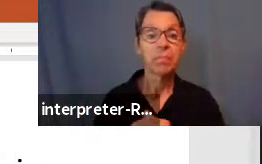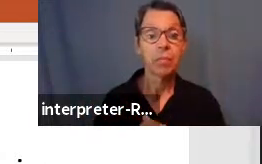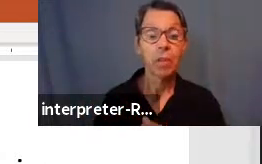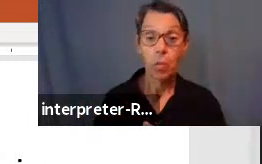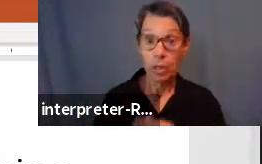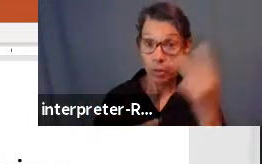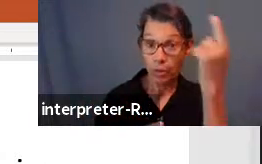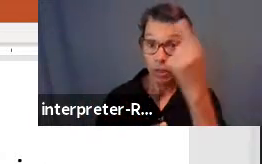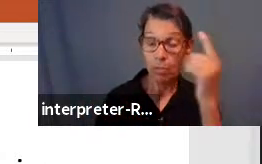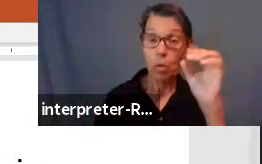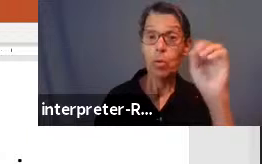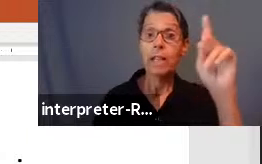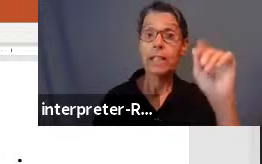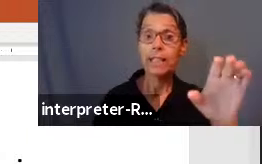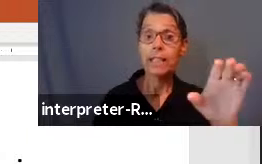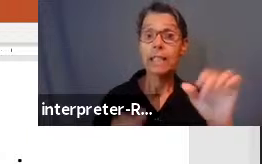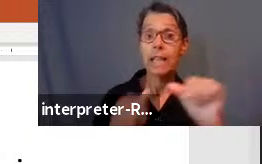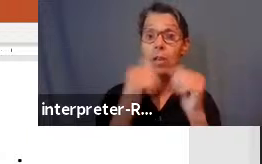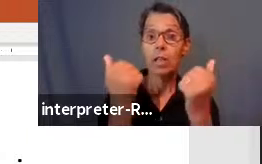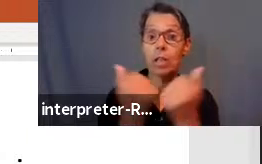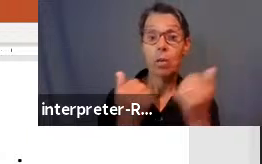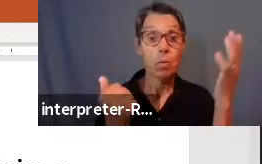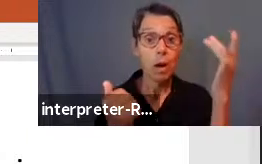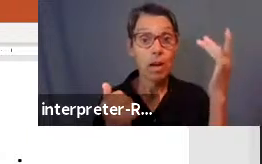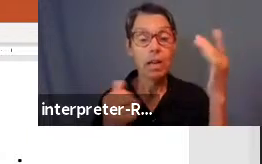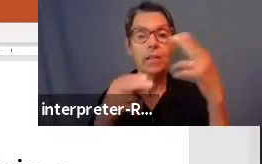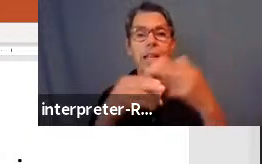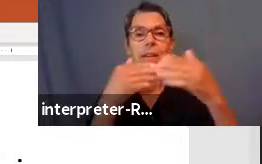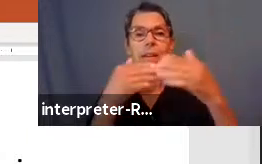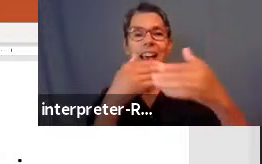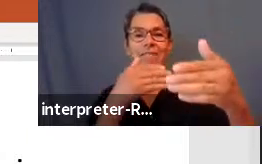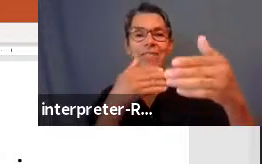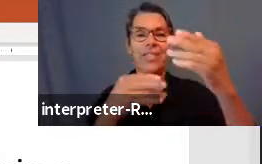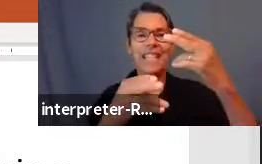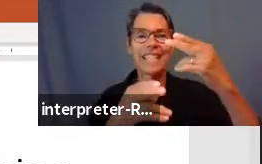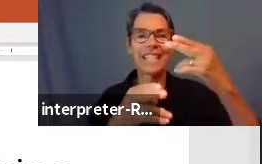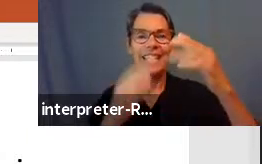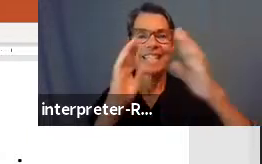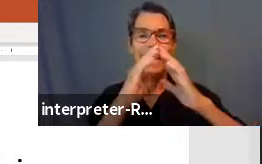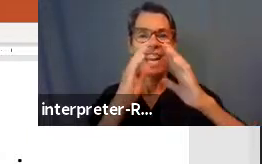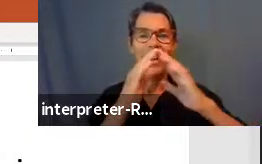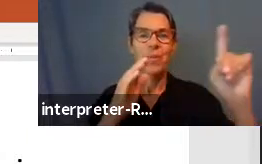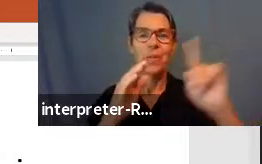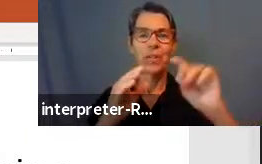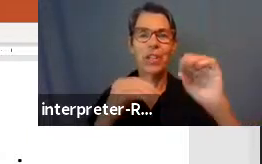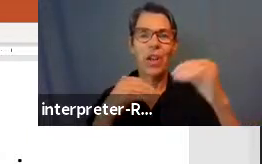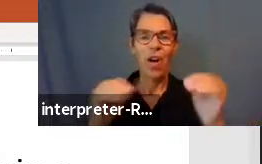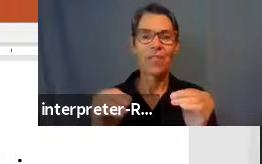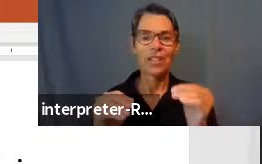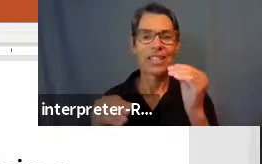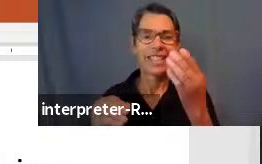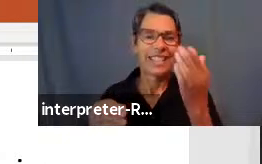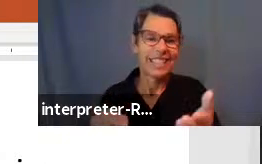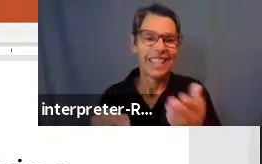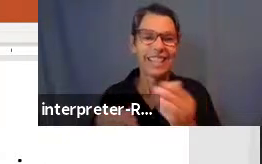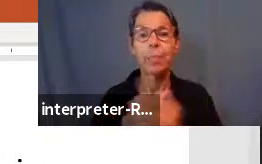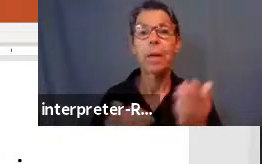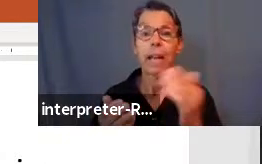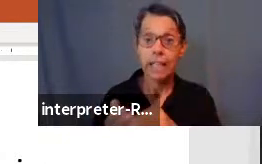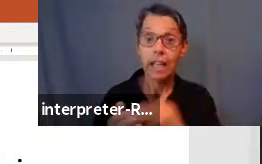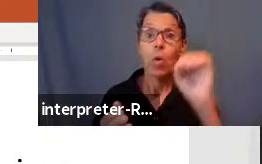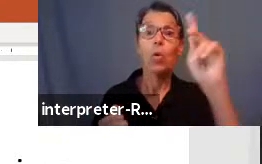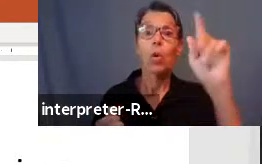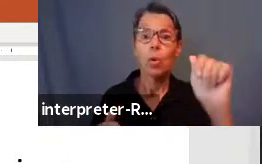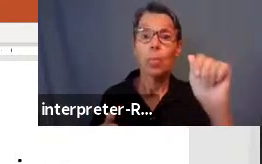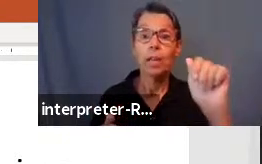area, they call it Oklahoma City area because we name it after the town or the city that the area office is located in. But again, we serve Oklahoma, Kansas,